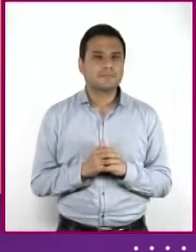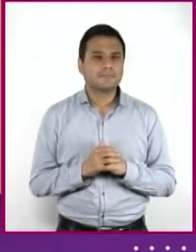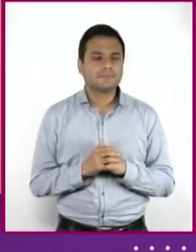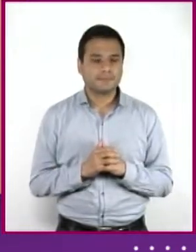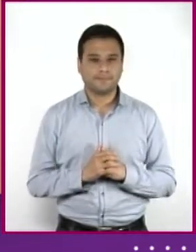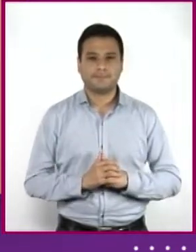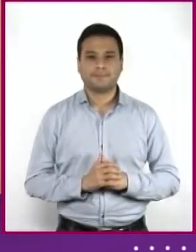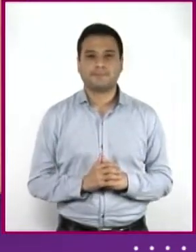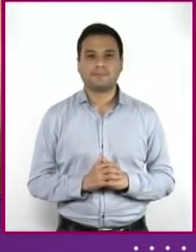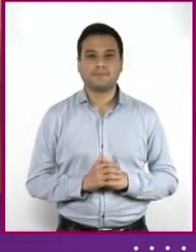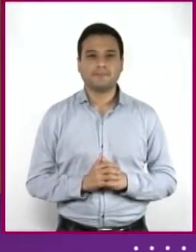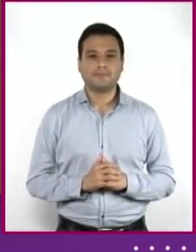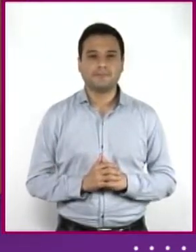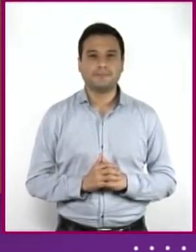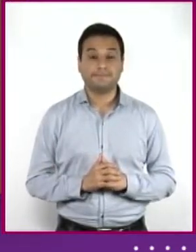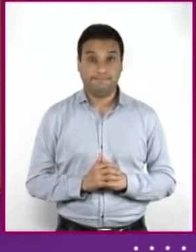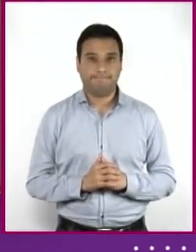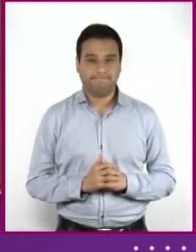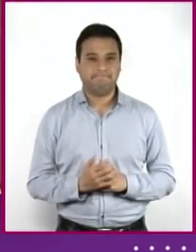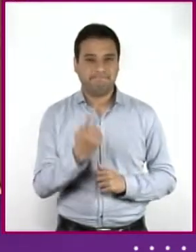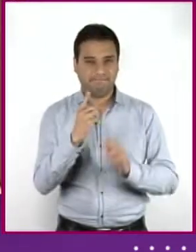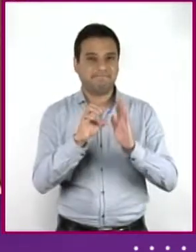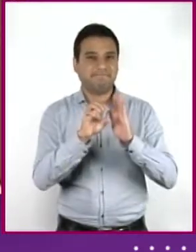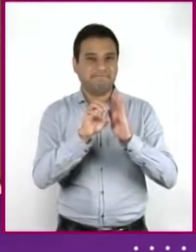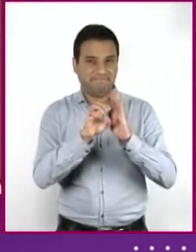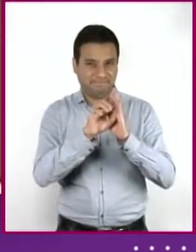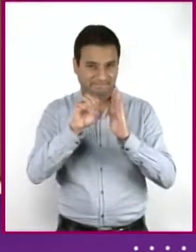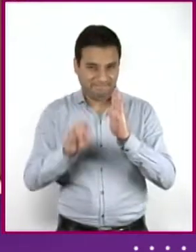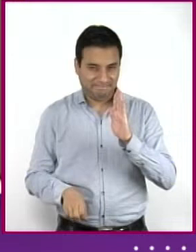am... Aquí hay un ejemplo de lo que